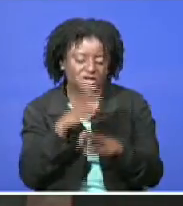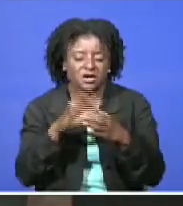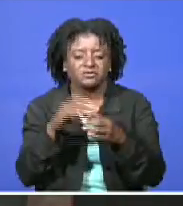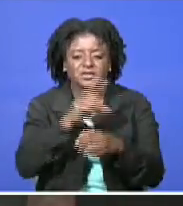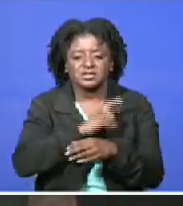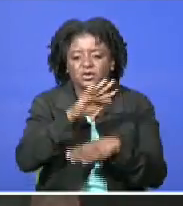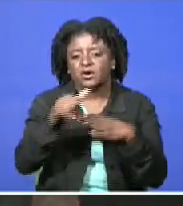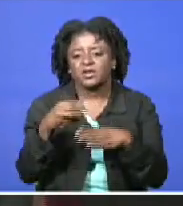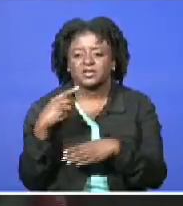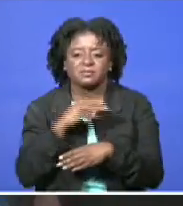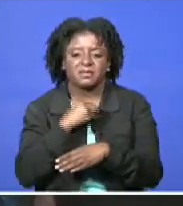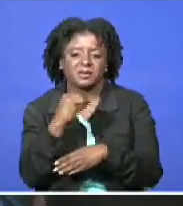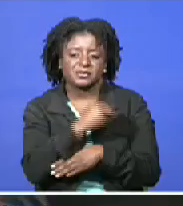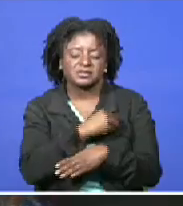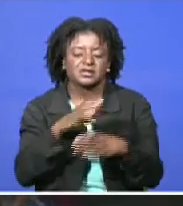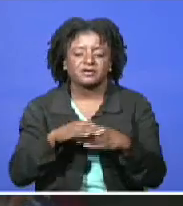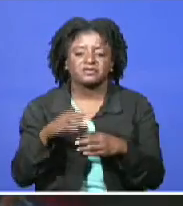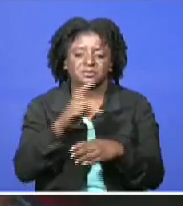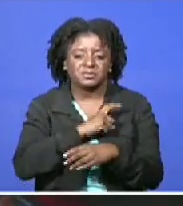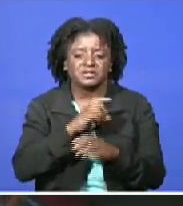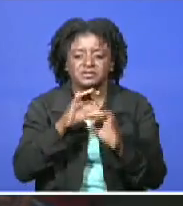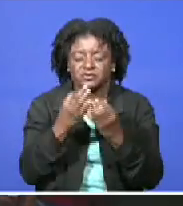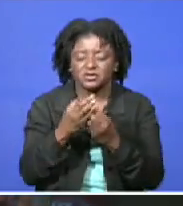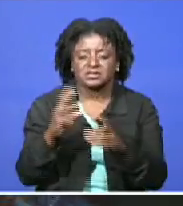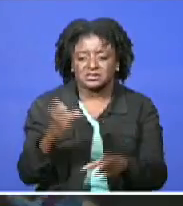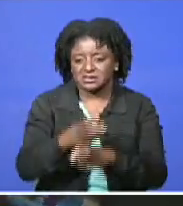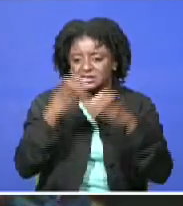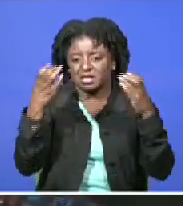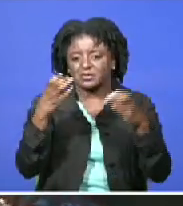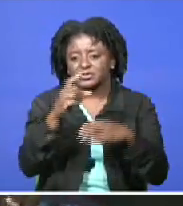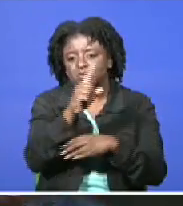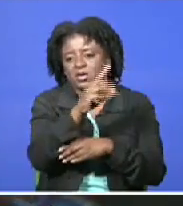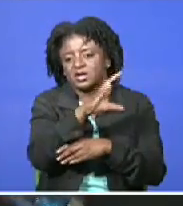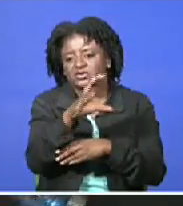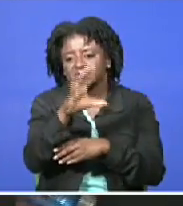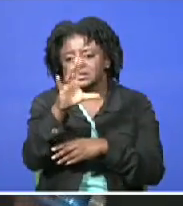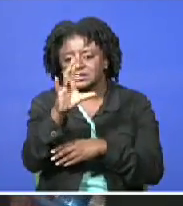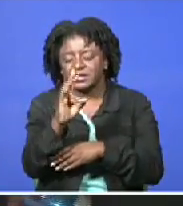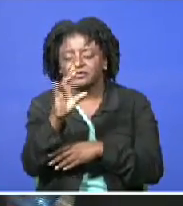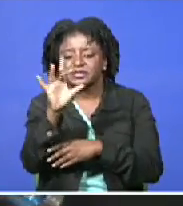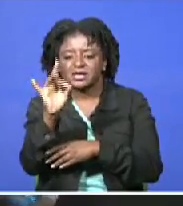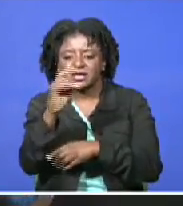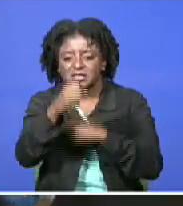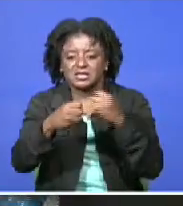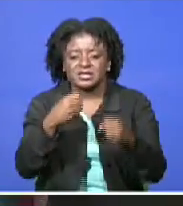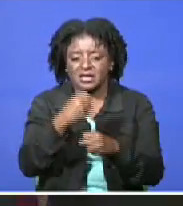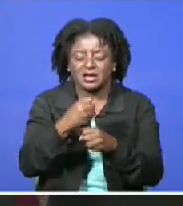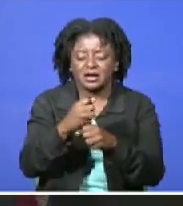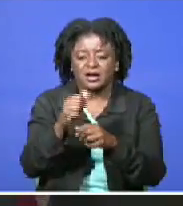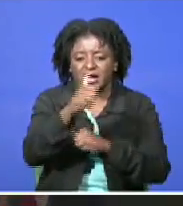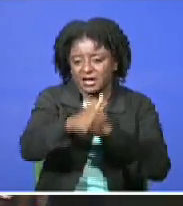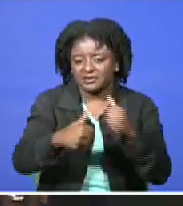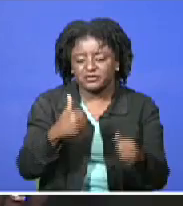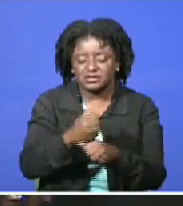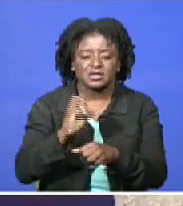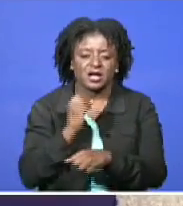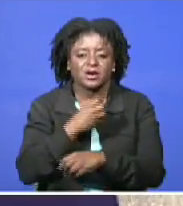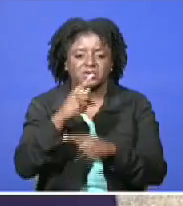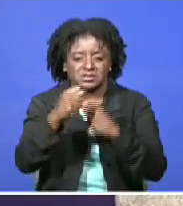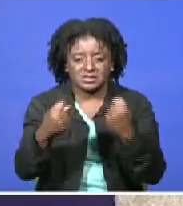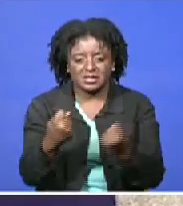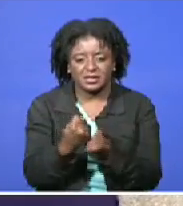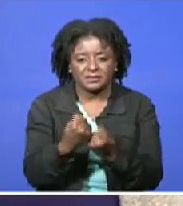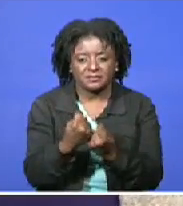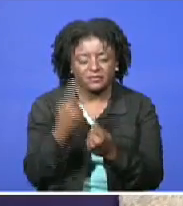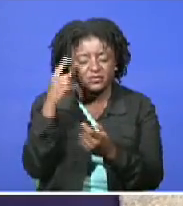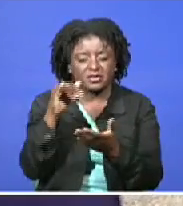Royal Bahamas Police Force. We're celebrating our 178-year anniversary, and our team for that anniversary